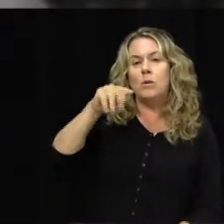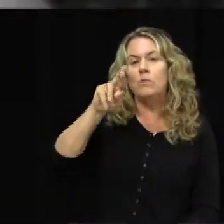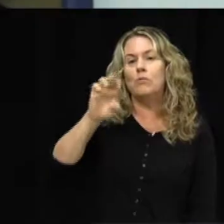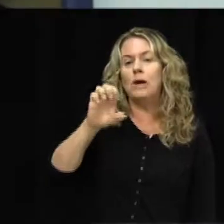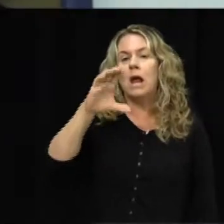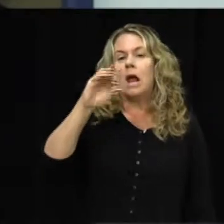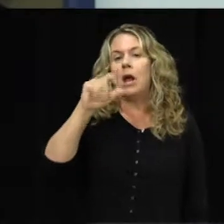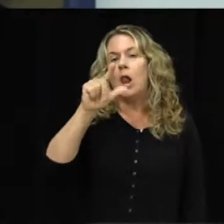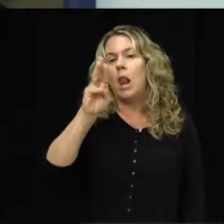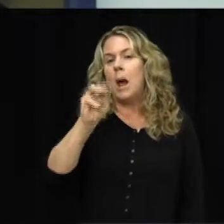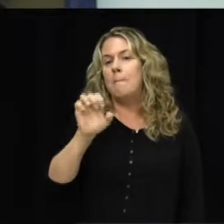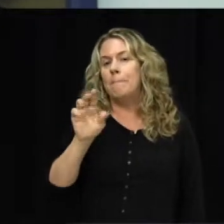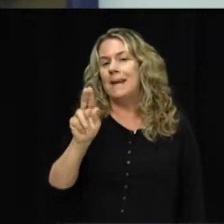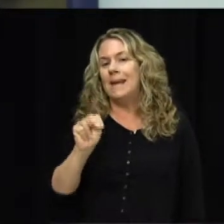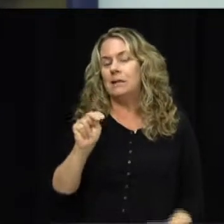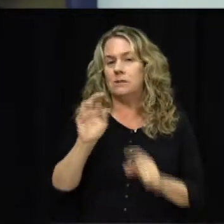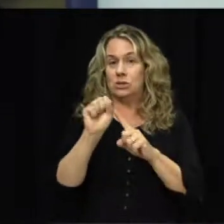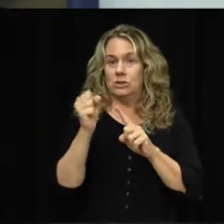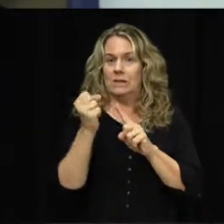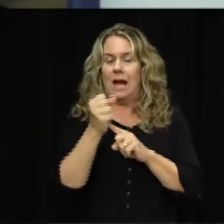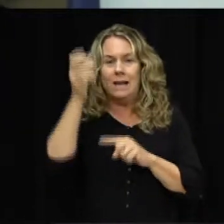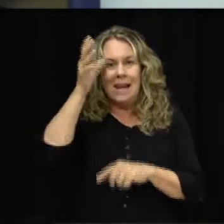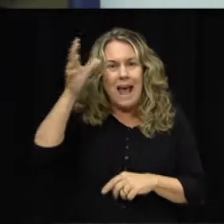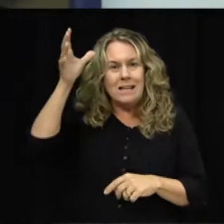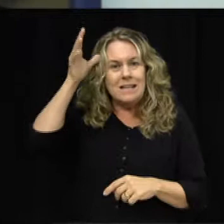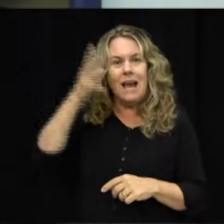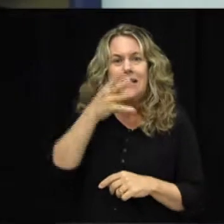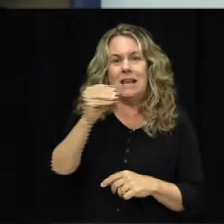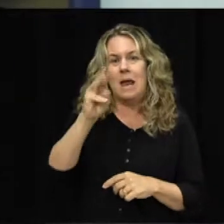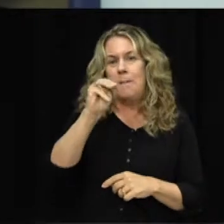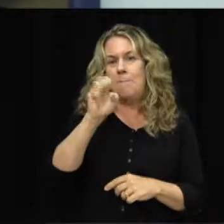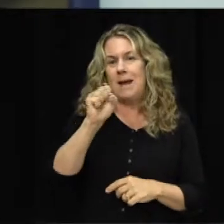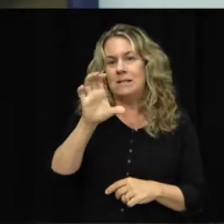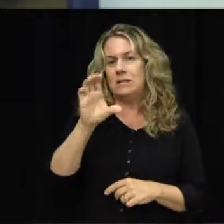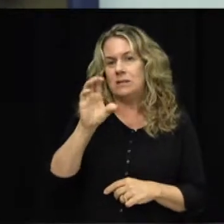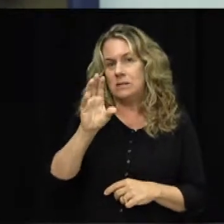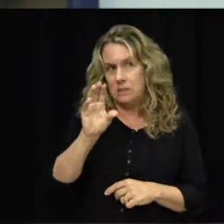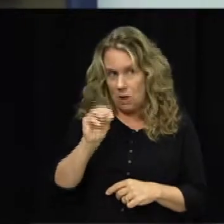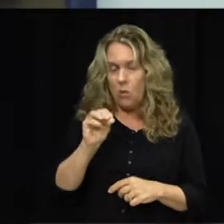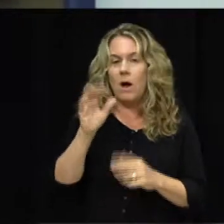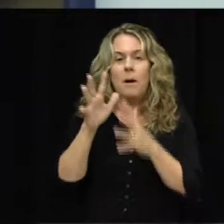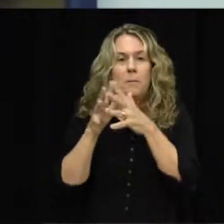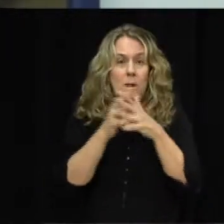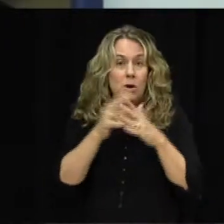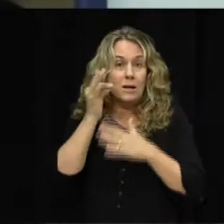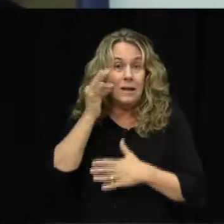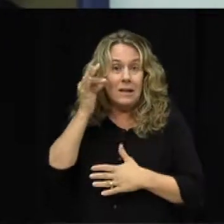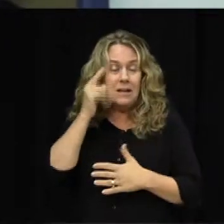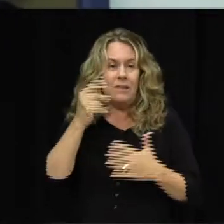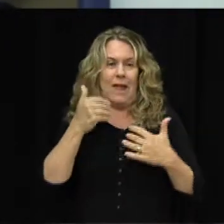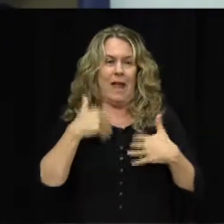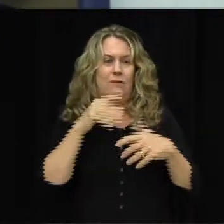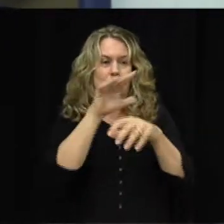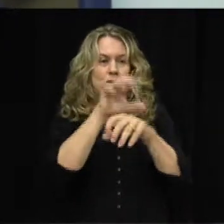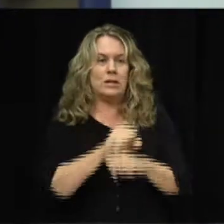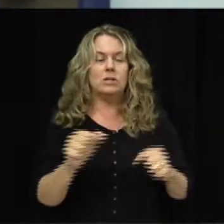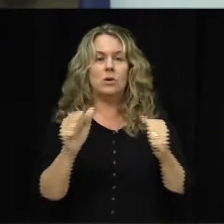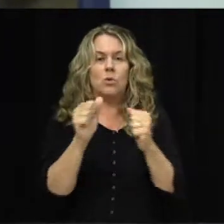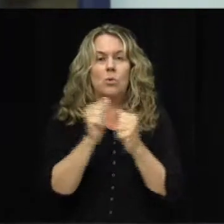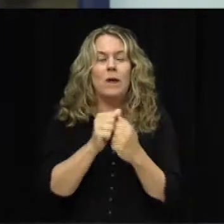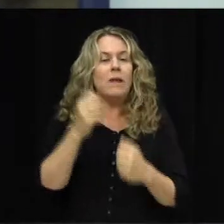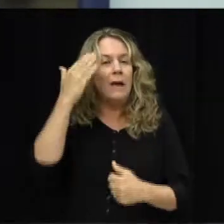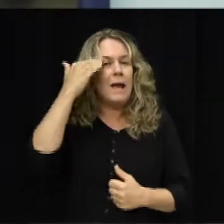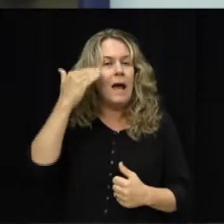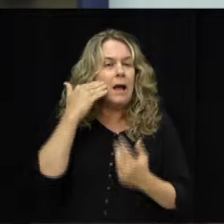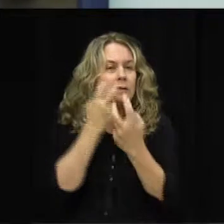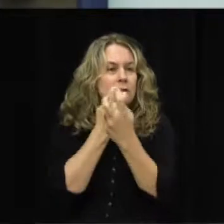the pre-Columbian societies such as the Aztecs and the Mexicas, the Mesoamericans. The origin of the tradition with skulls comes from